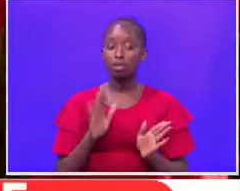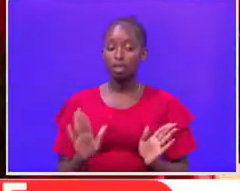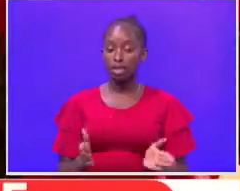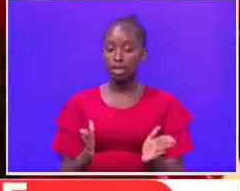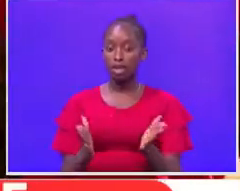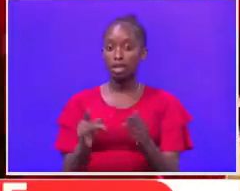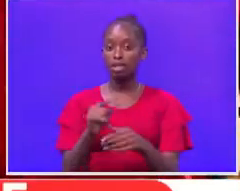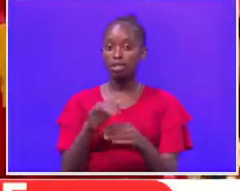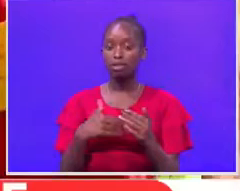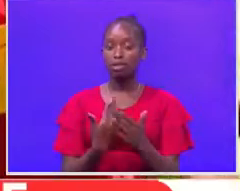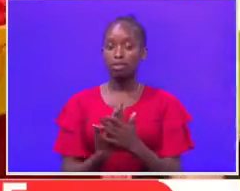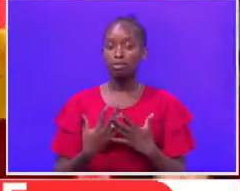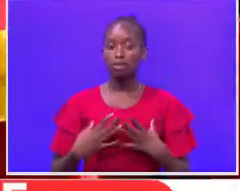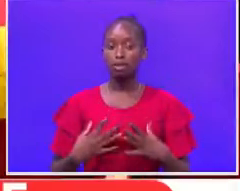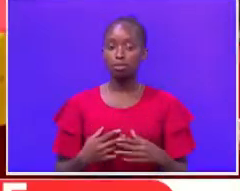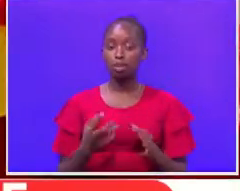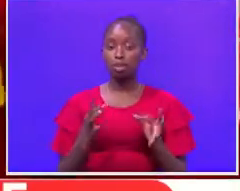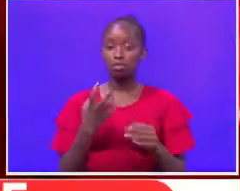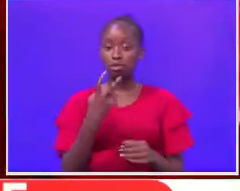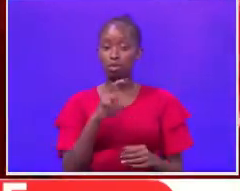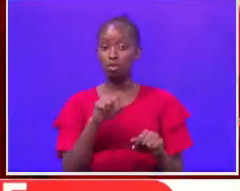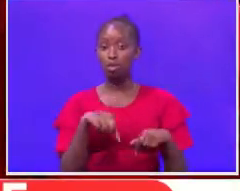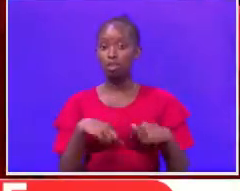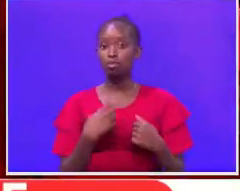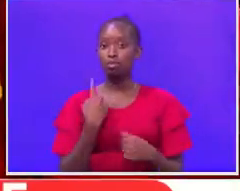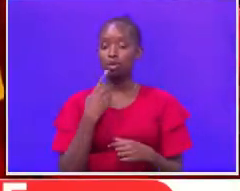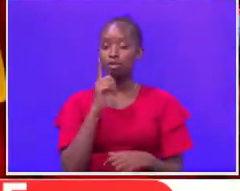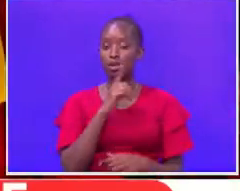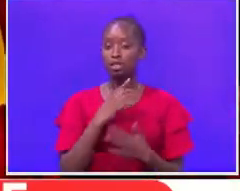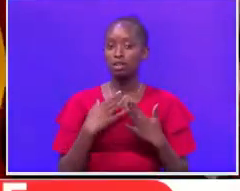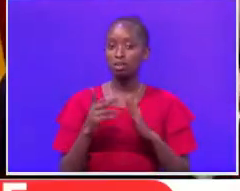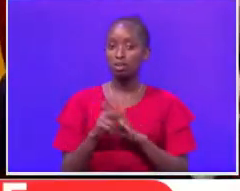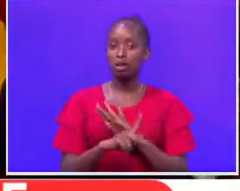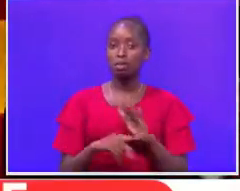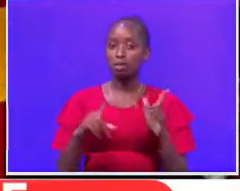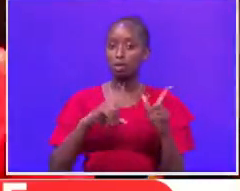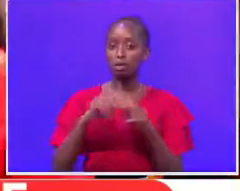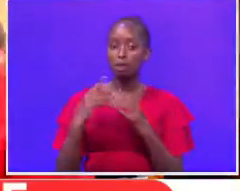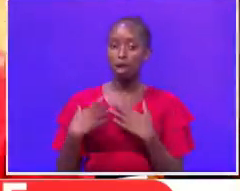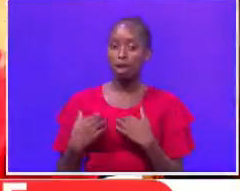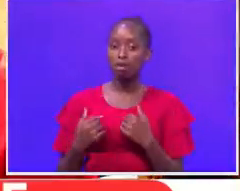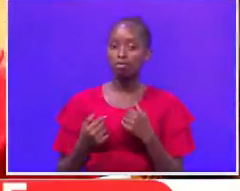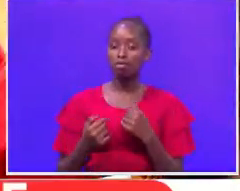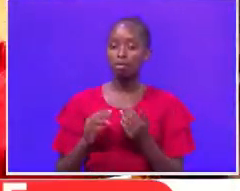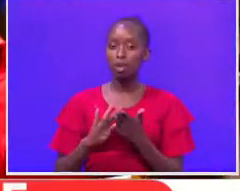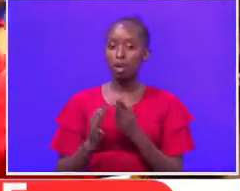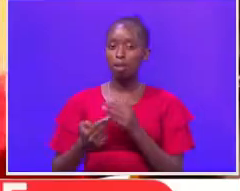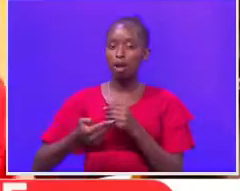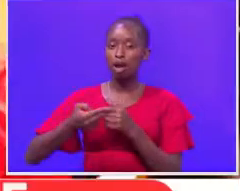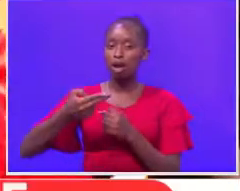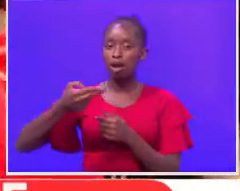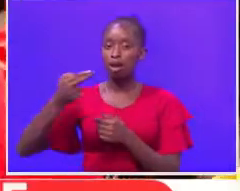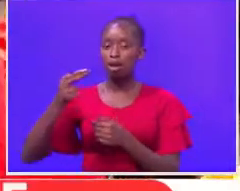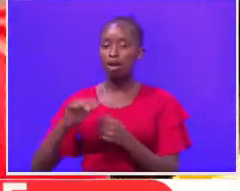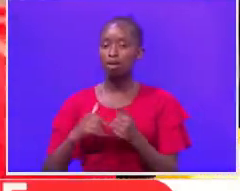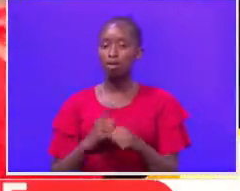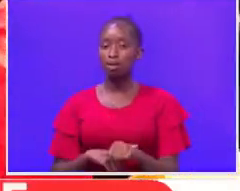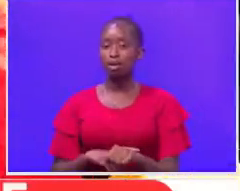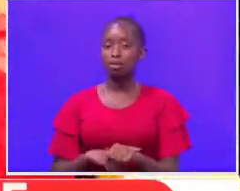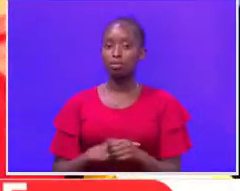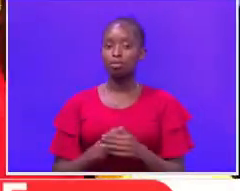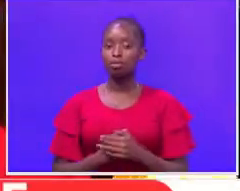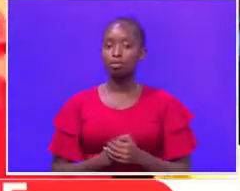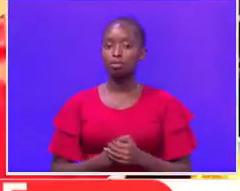athletes. Juu ukiangalia mtu kama mimi ni mtu nilianza primary na nimeenda tu nikipanda panda. Nao kuja niko na game. Hii leo ilikuwa kama